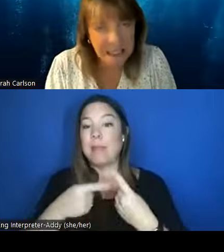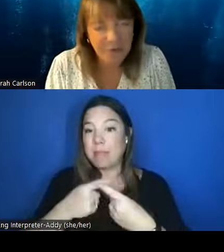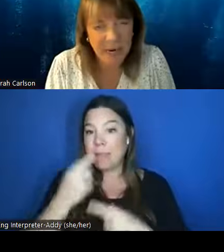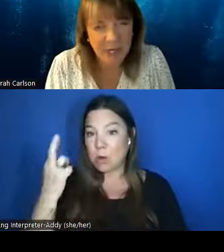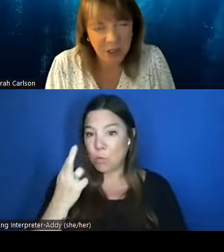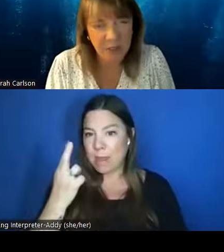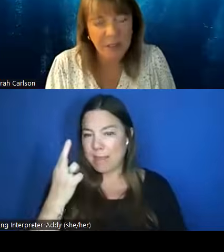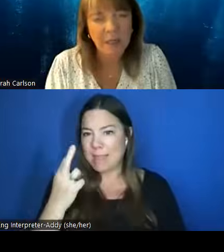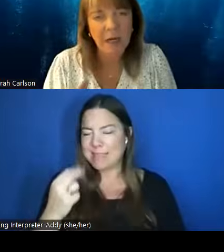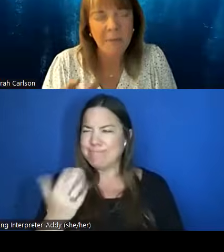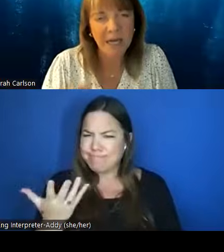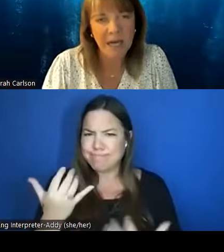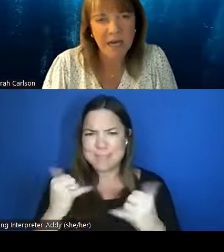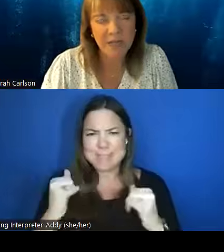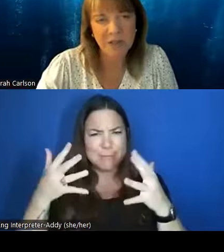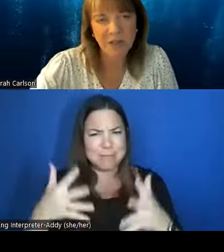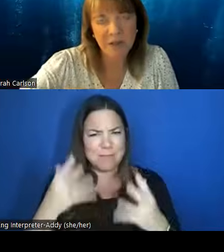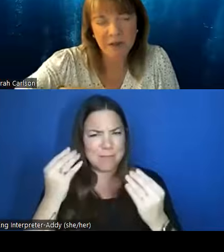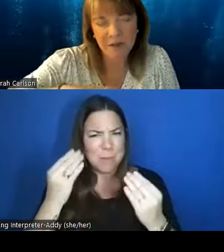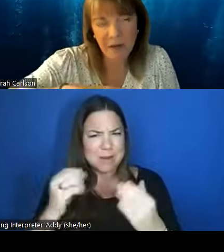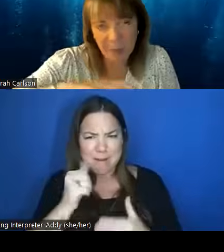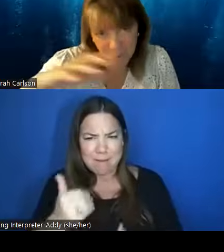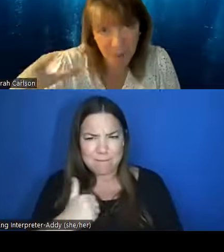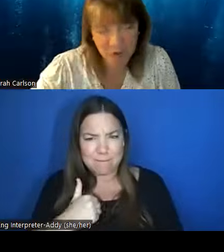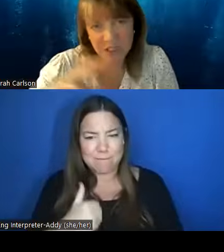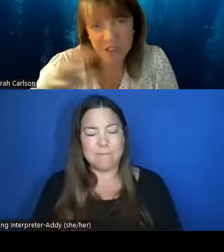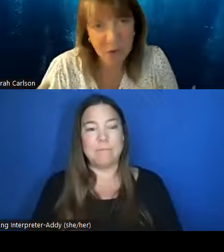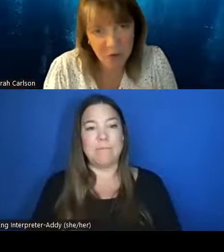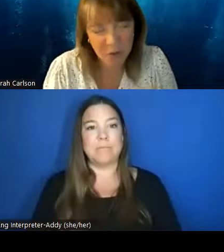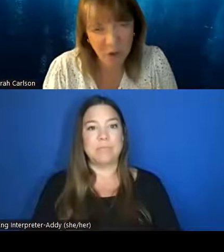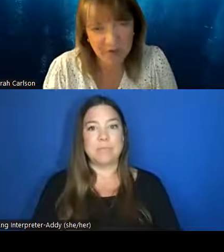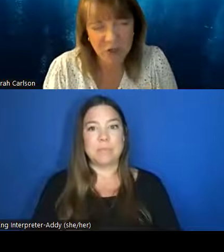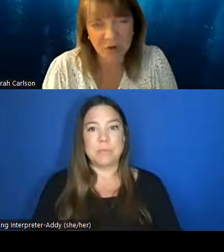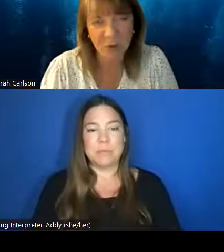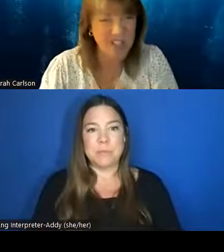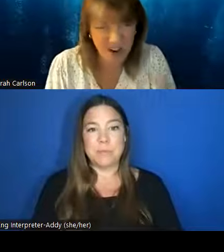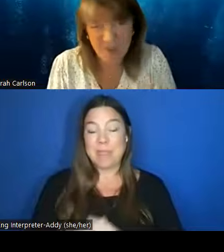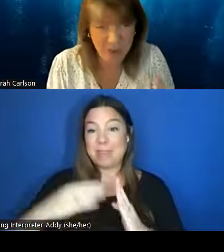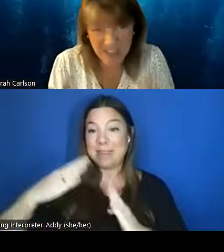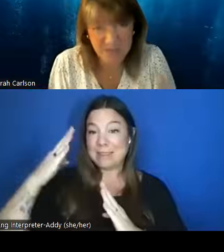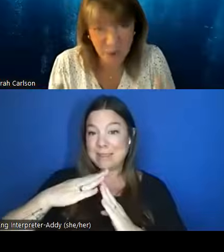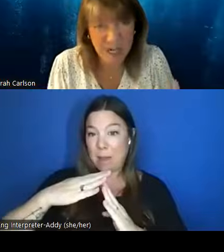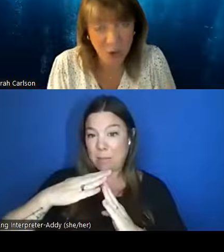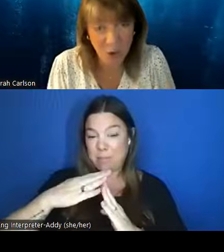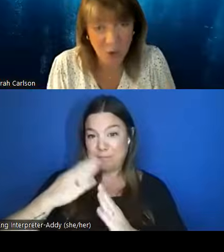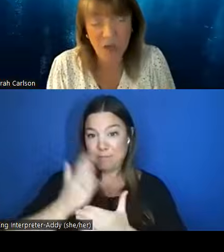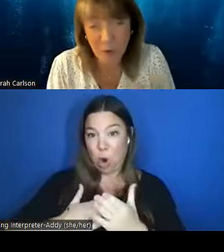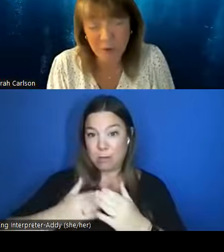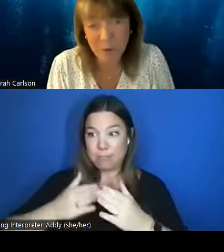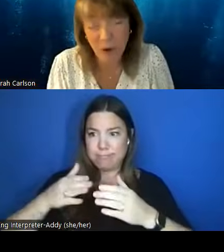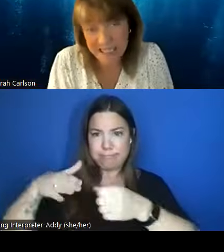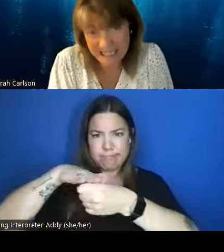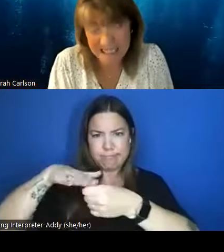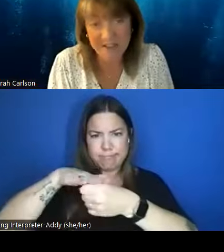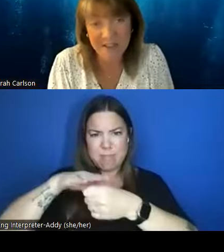missing information because the uppermost exposed part of each drum was covered with this marine growth. And we